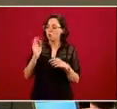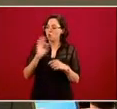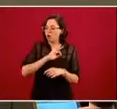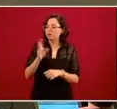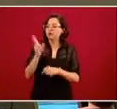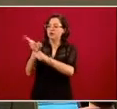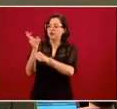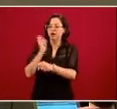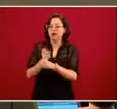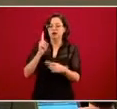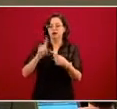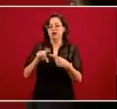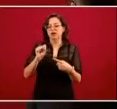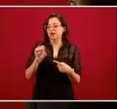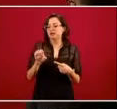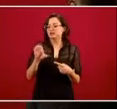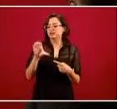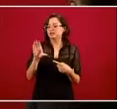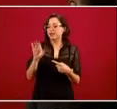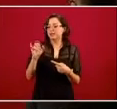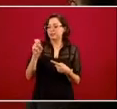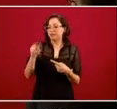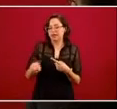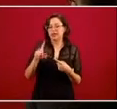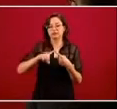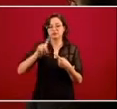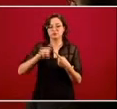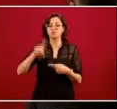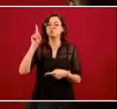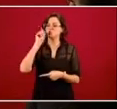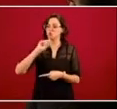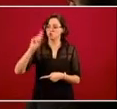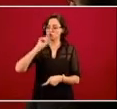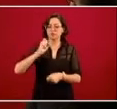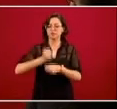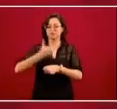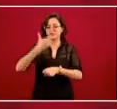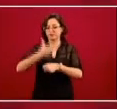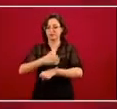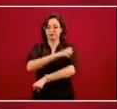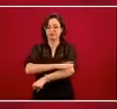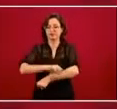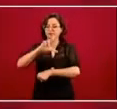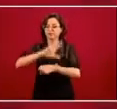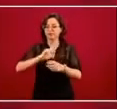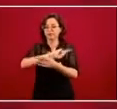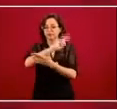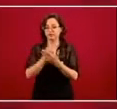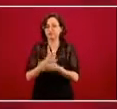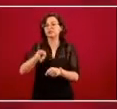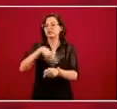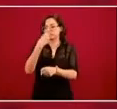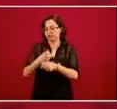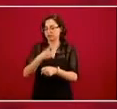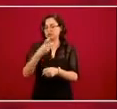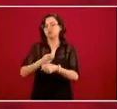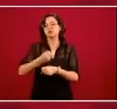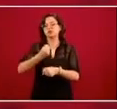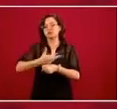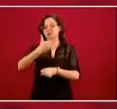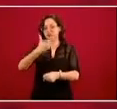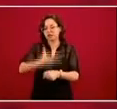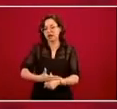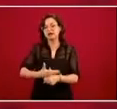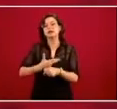We talked about this before, and it would be a privilege to be able to have the Secretary